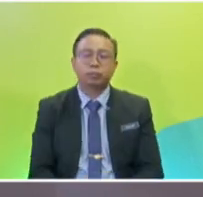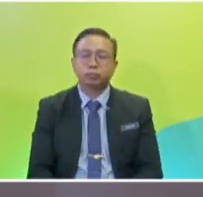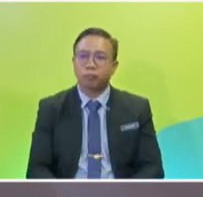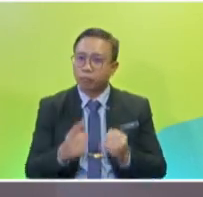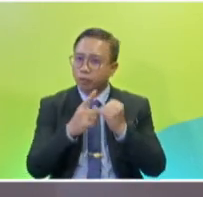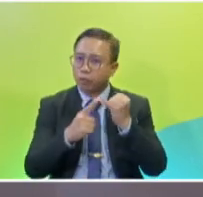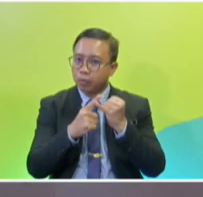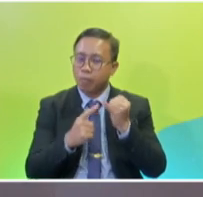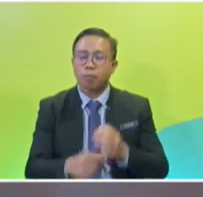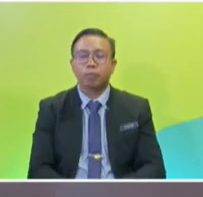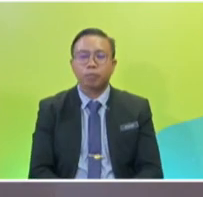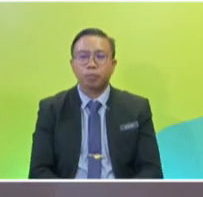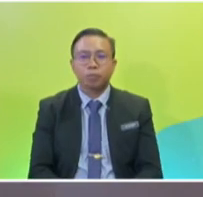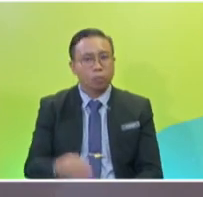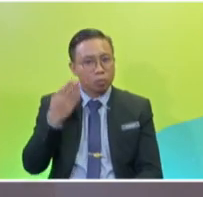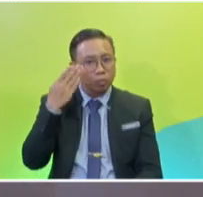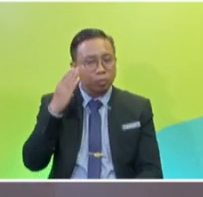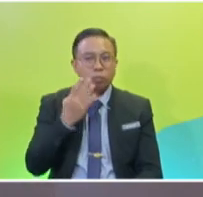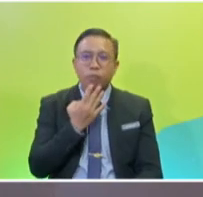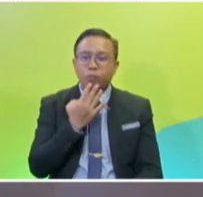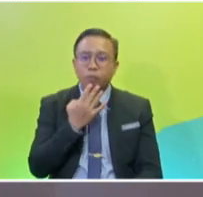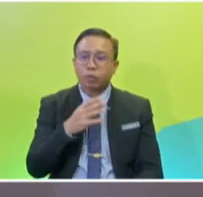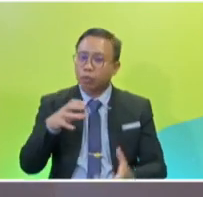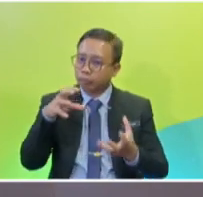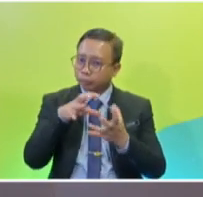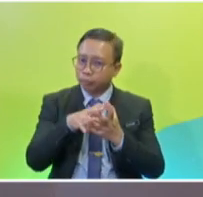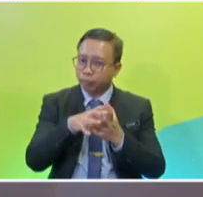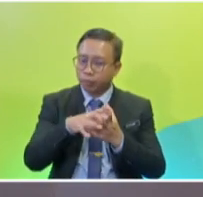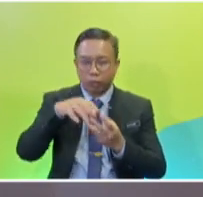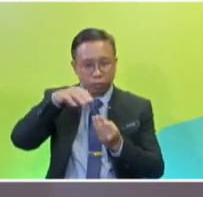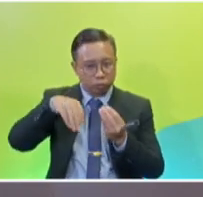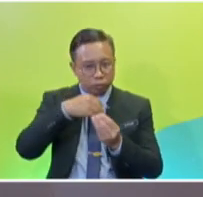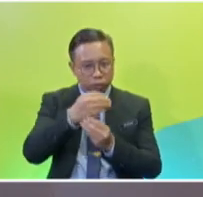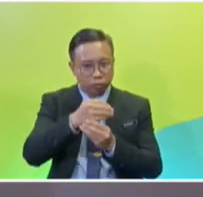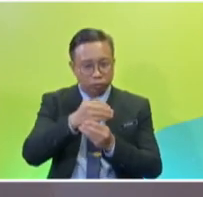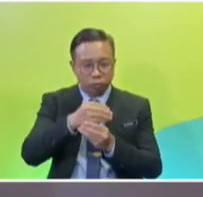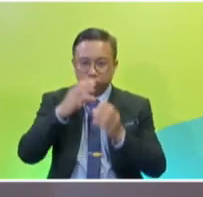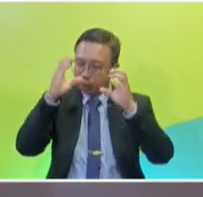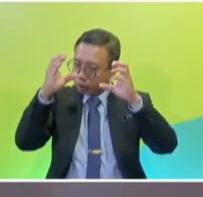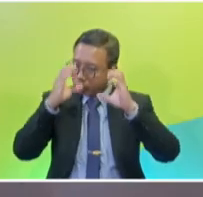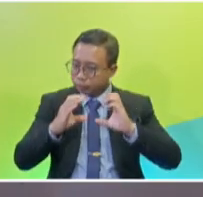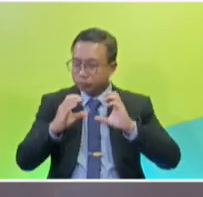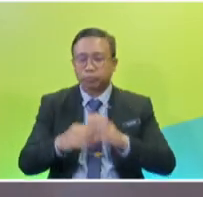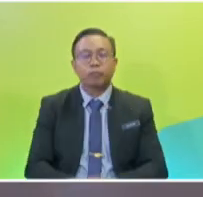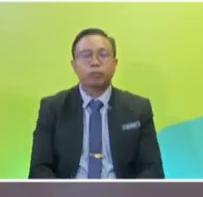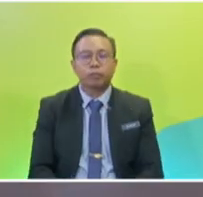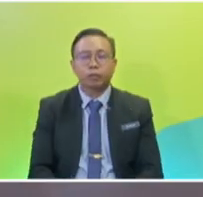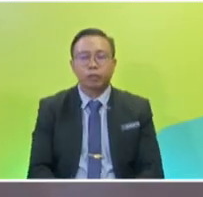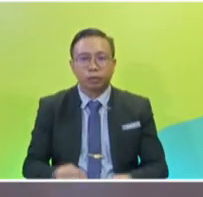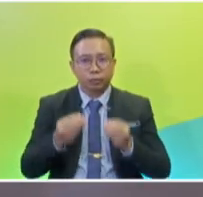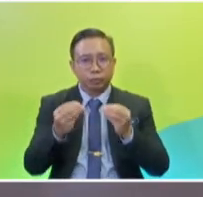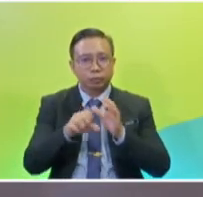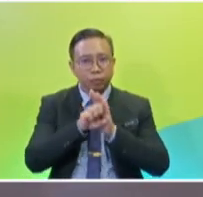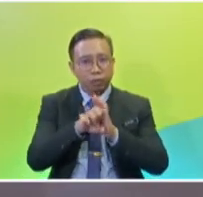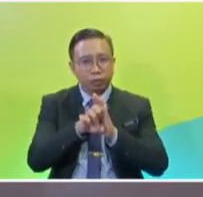and definitely blue color, which concludes the whole paragraph. Okay, now let me just give them an example with